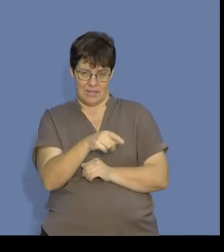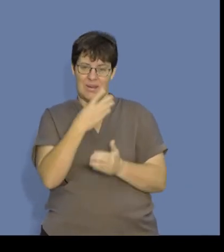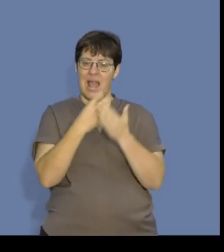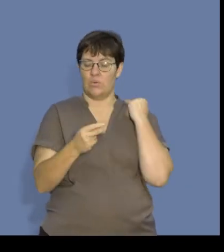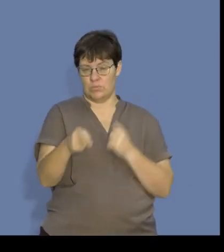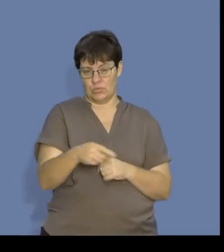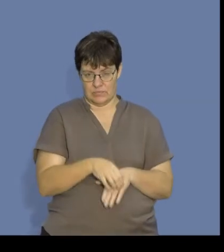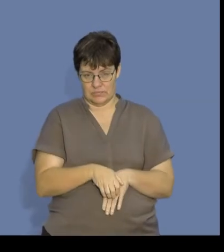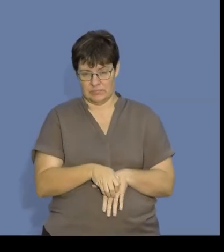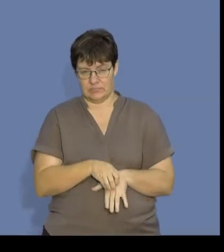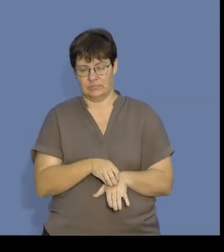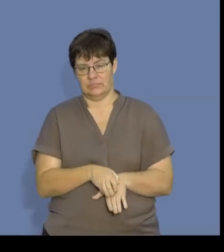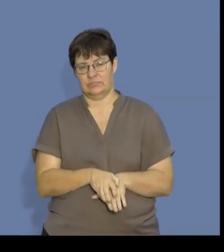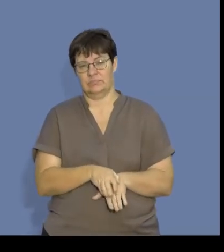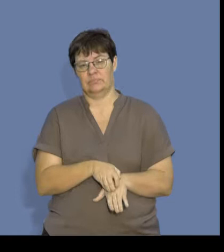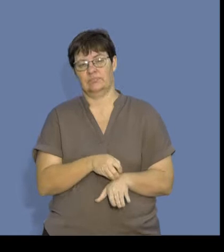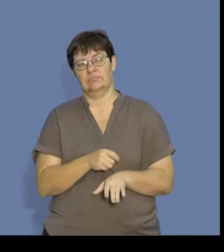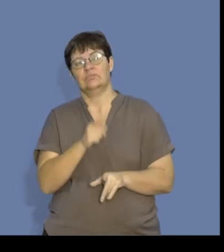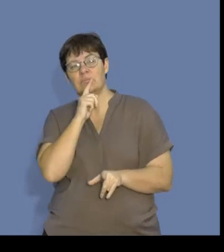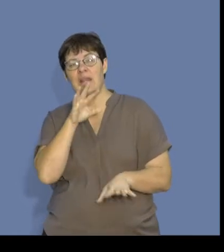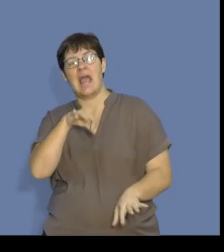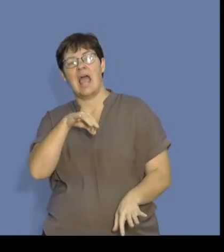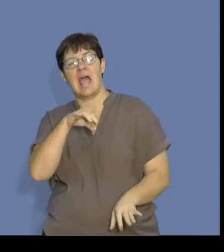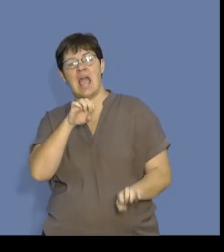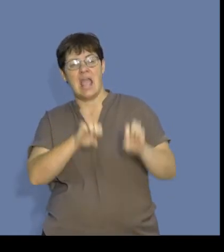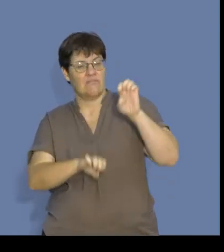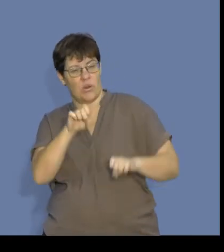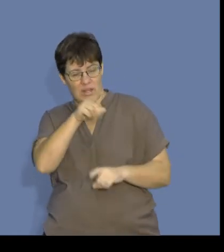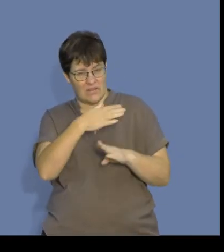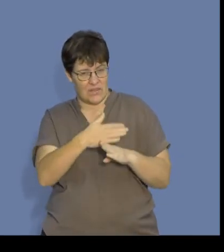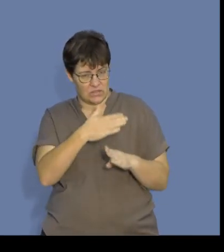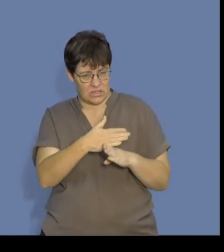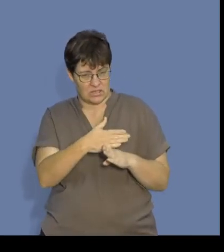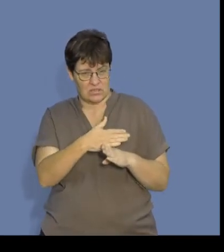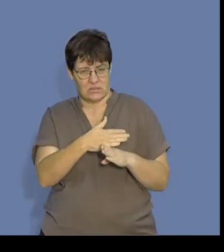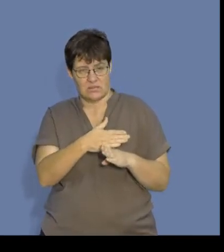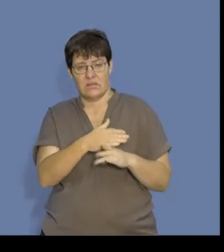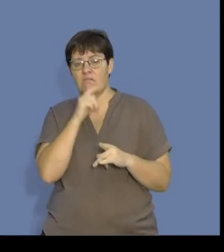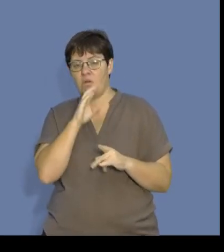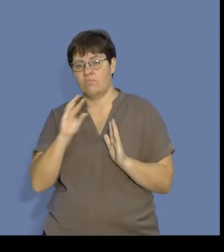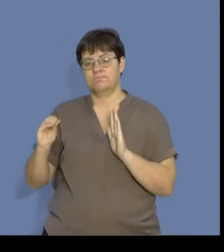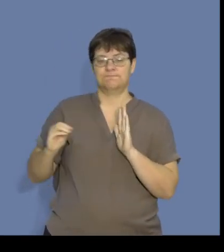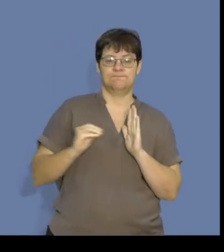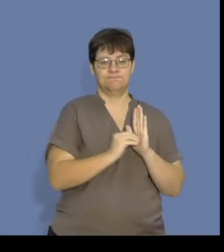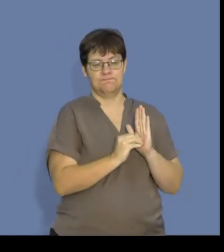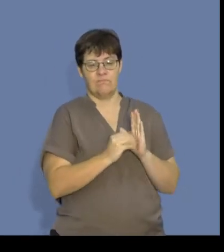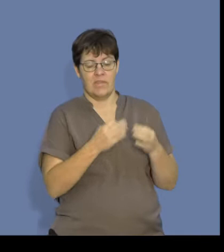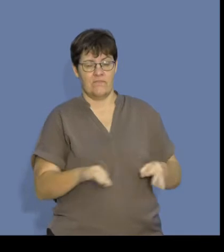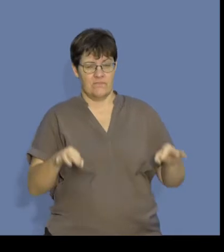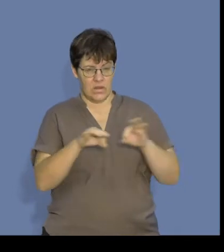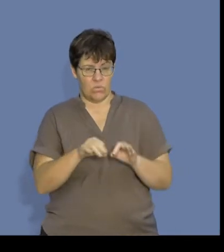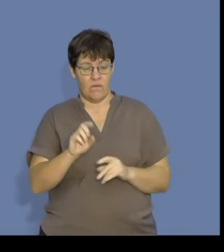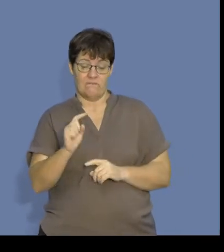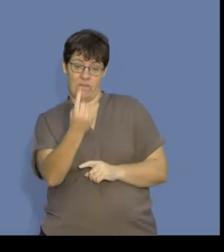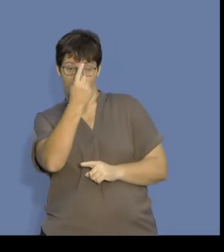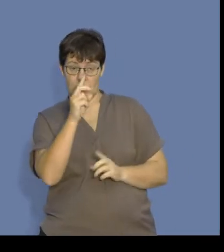the output value. Now, to evaluate a function at a specific input value, the first thing you